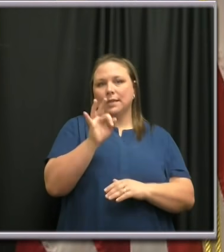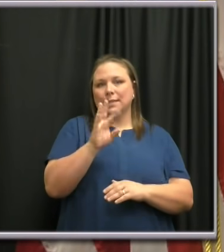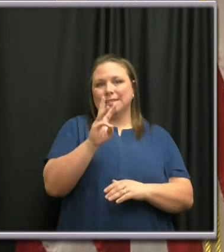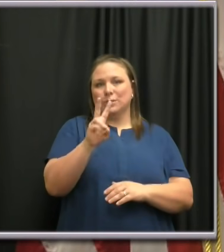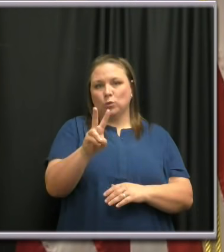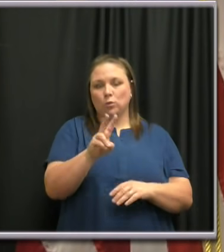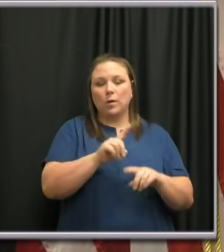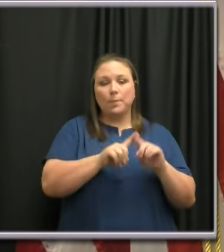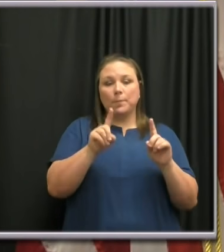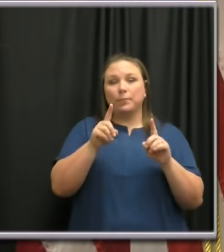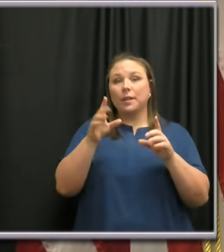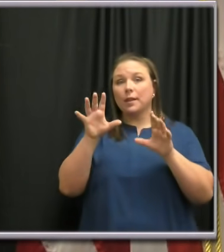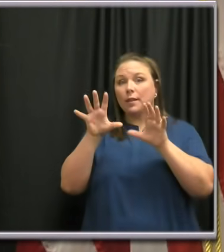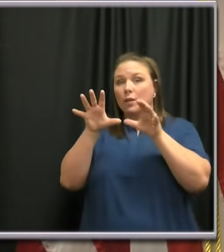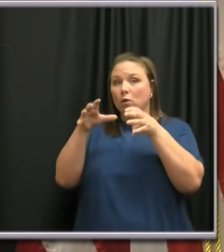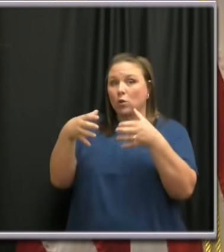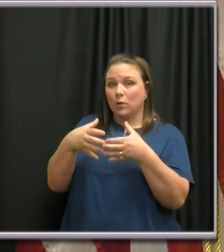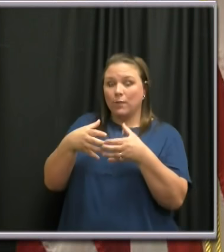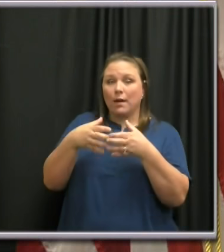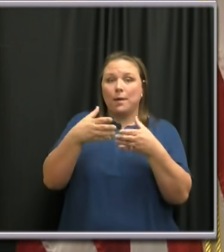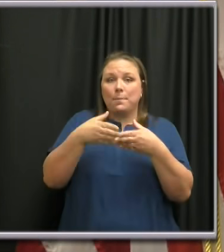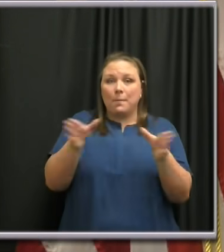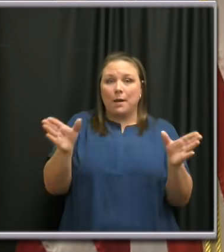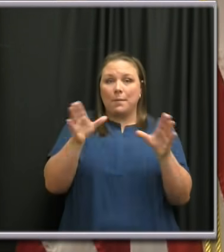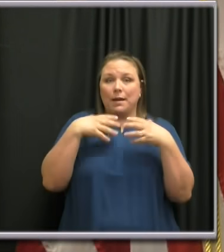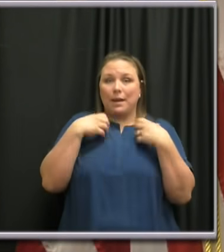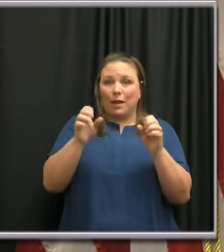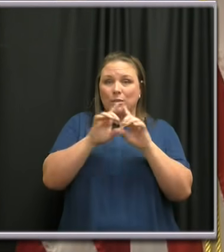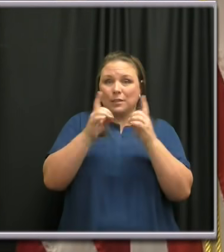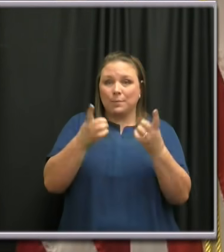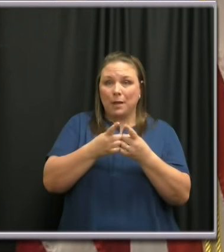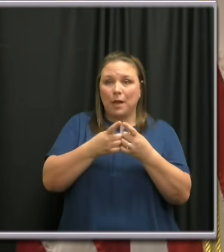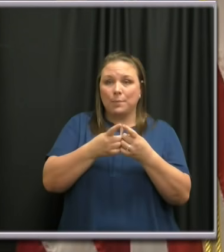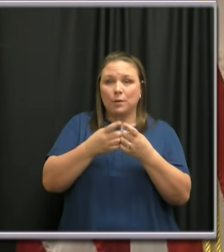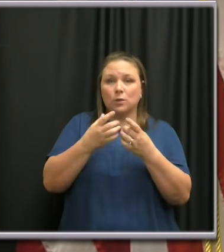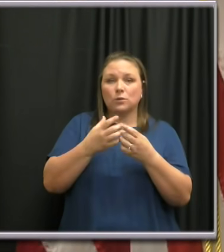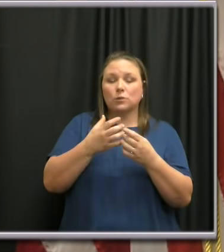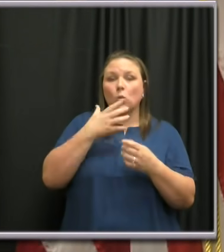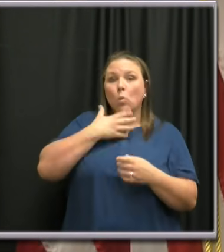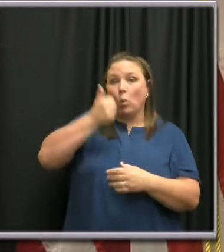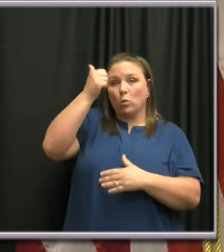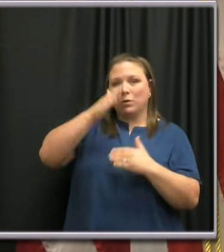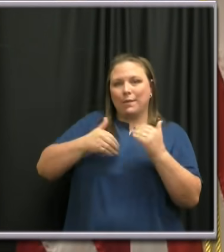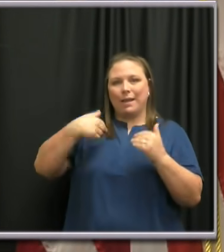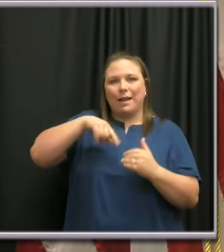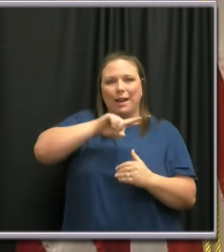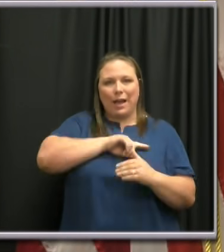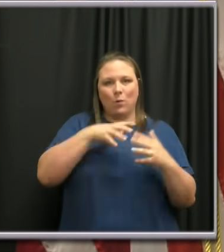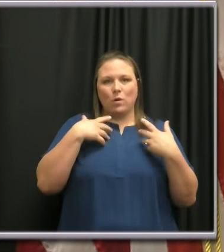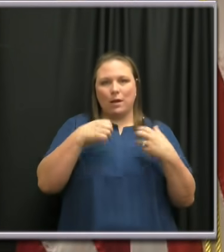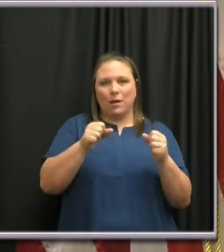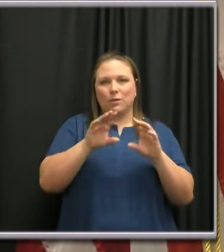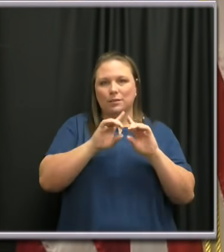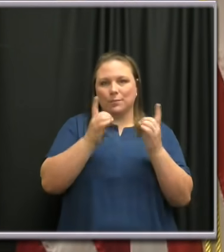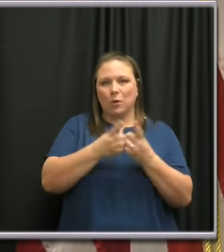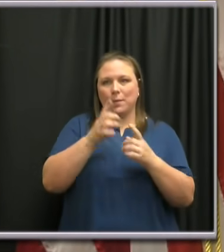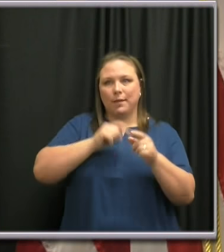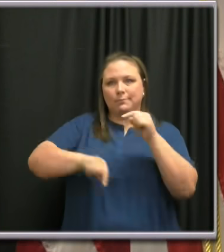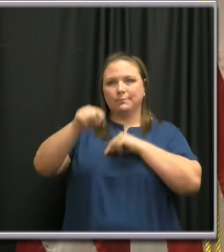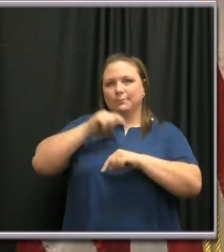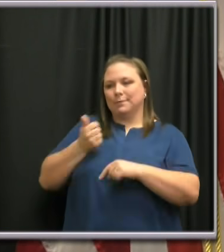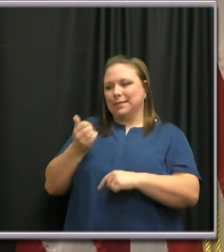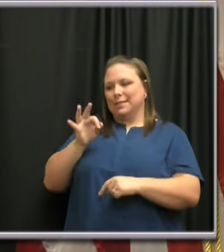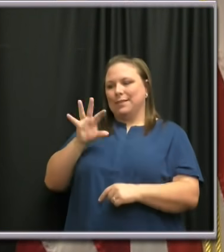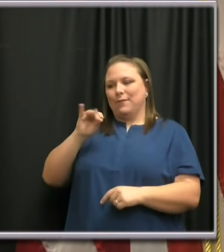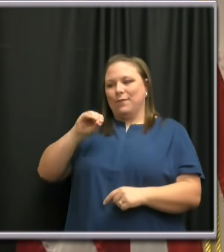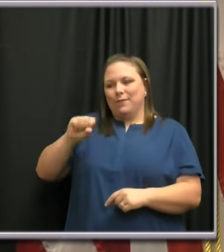the Unified Public Health Department in Nashville predates Metro government, interestingly. And that really goes back to the 1950s, where